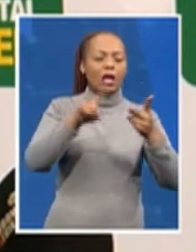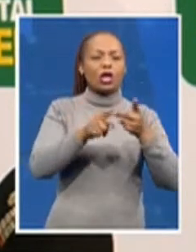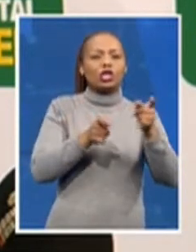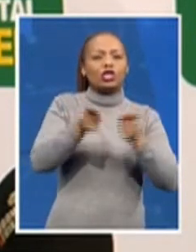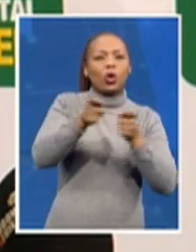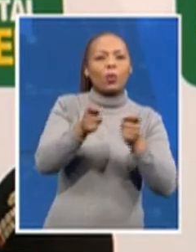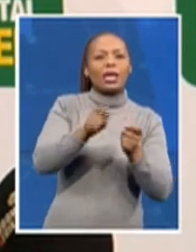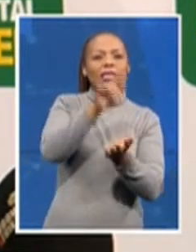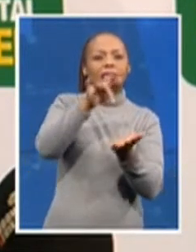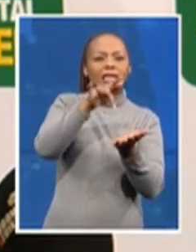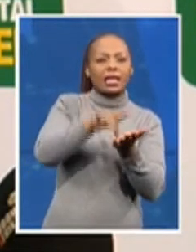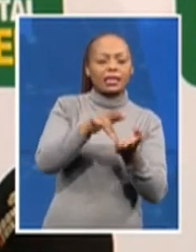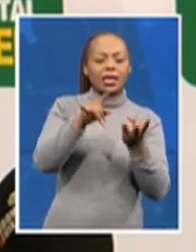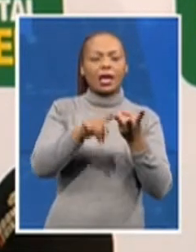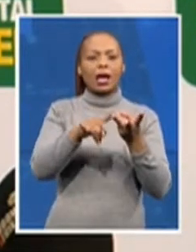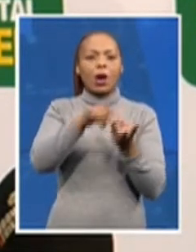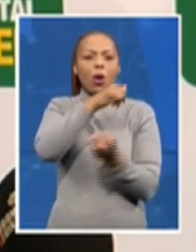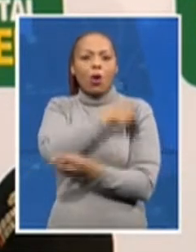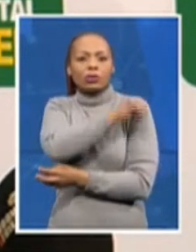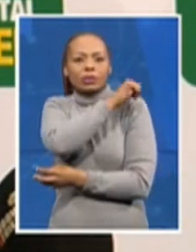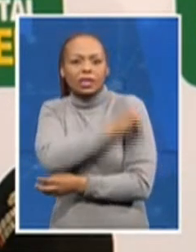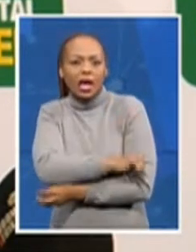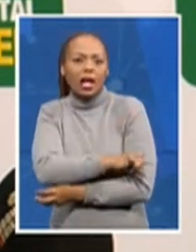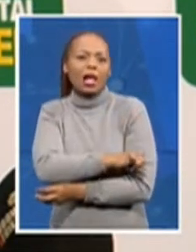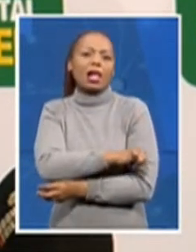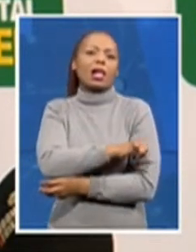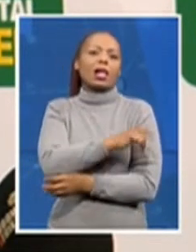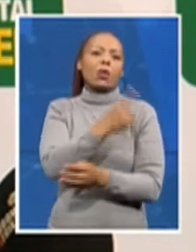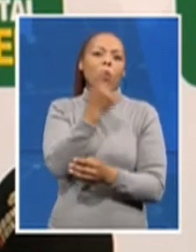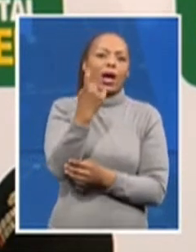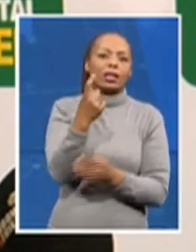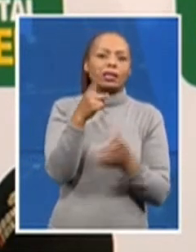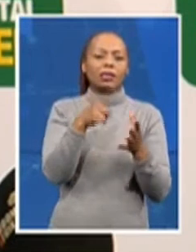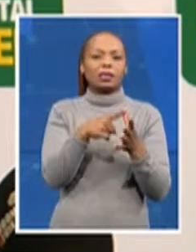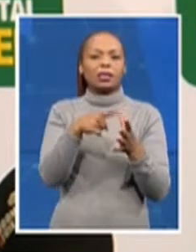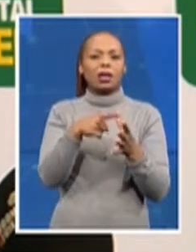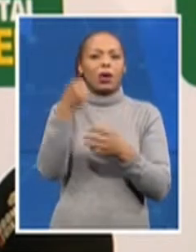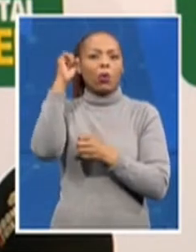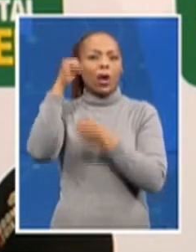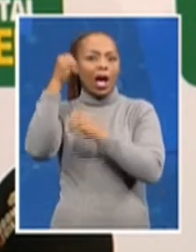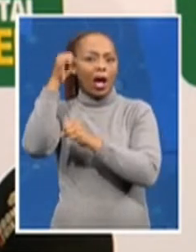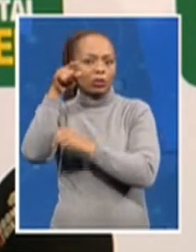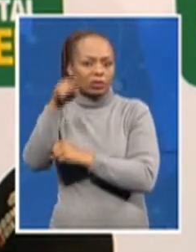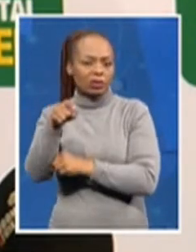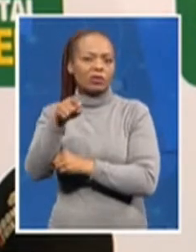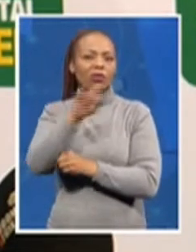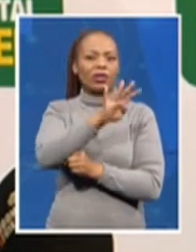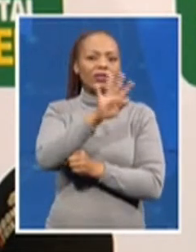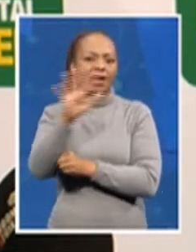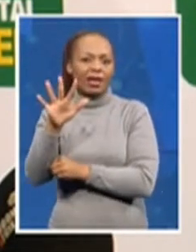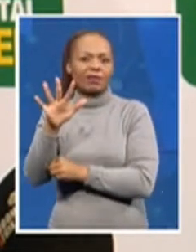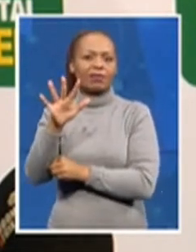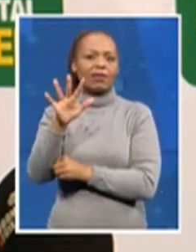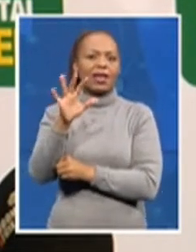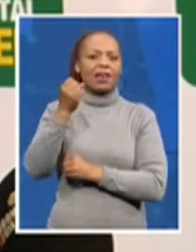1, warehouses 45, factories 22, banks